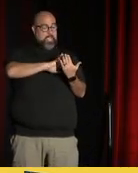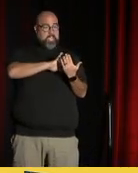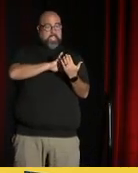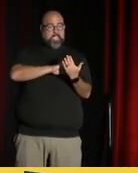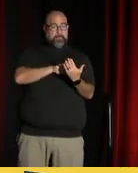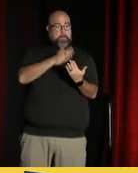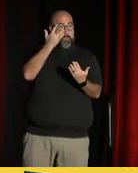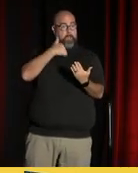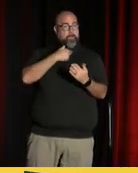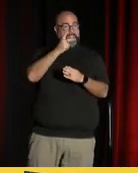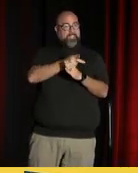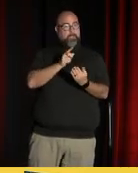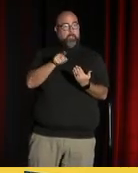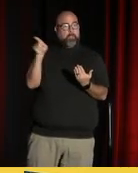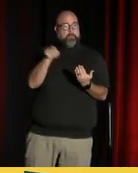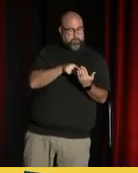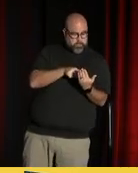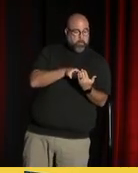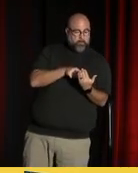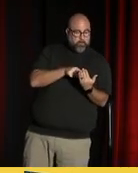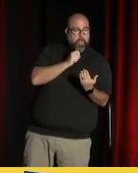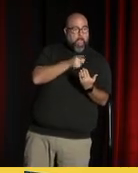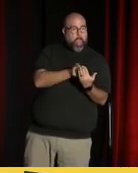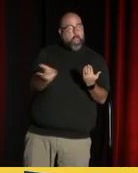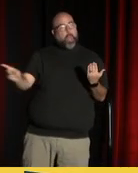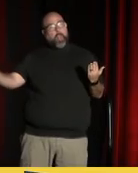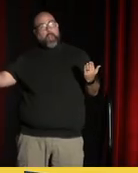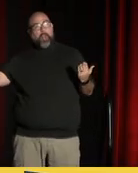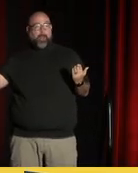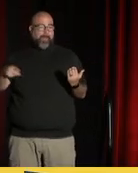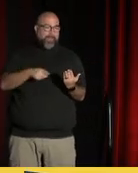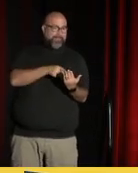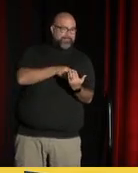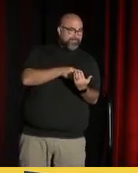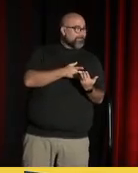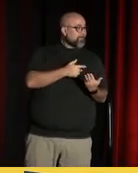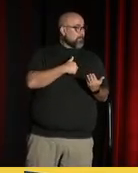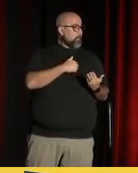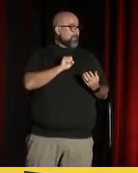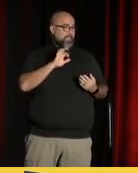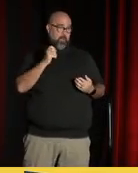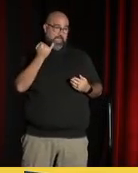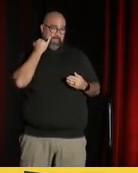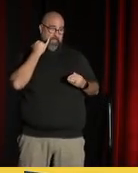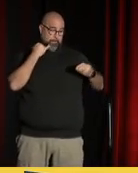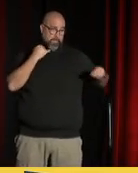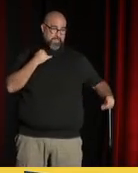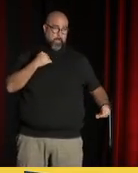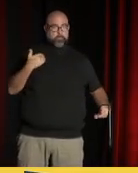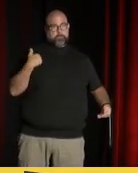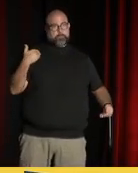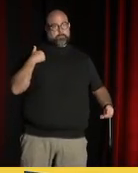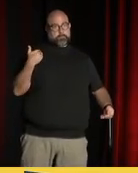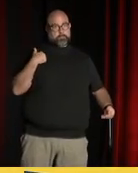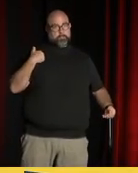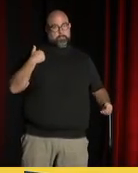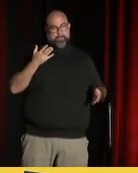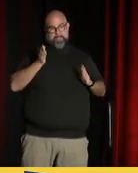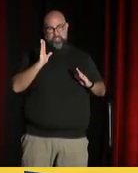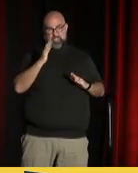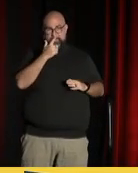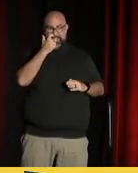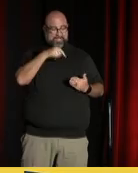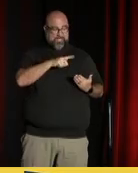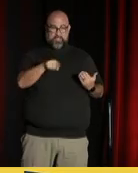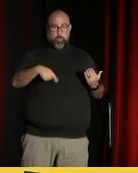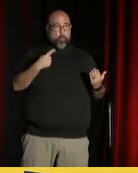this is going to keep me on track so that I don't wander. Sarah, if I put this down for any length of time, you should get my attention because this is